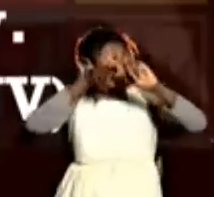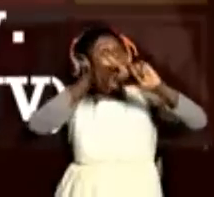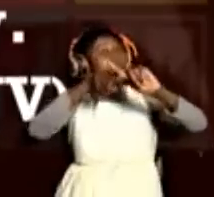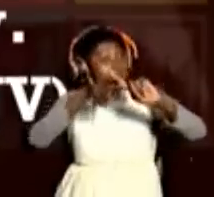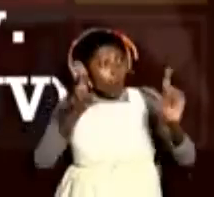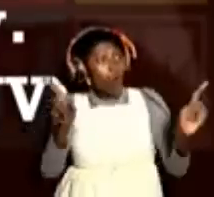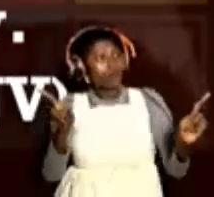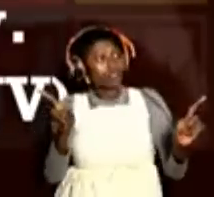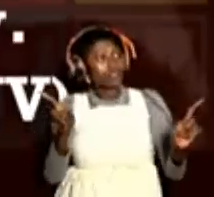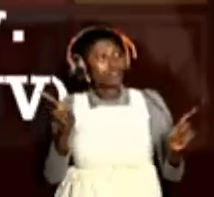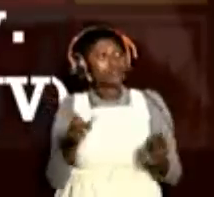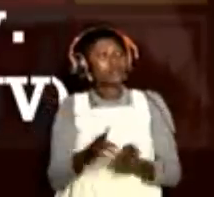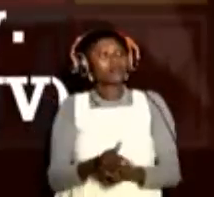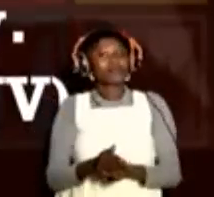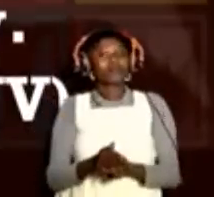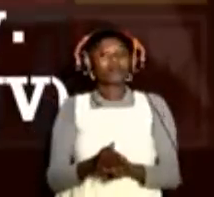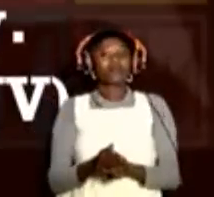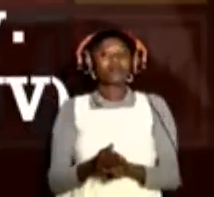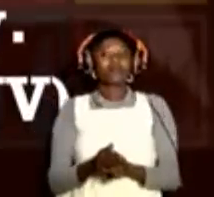Nevertheless.